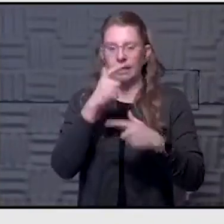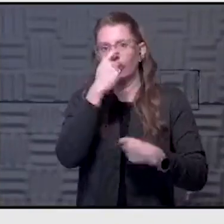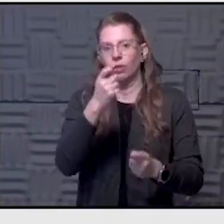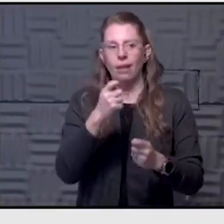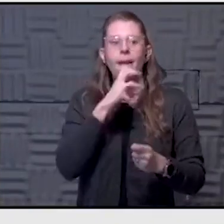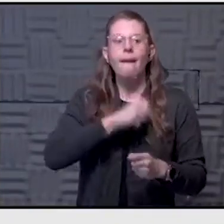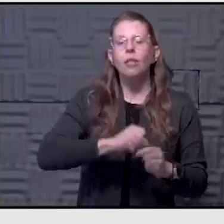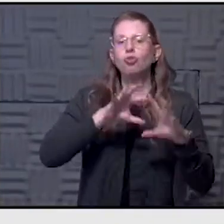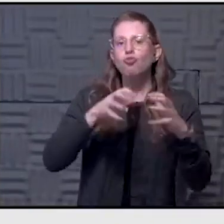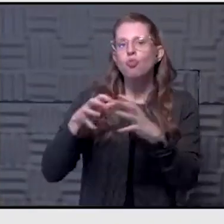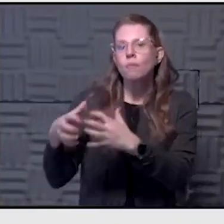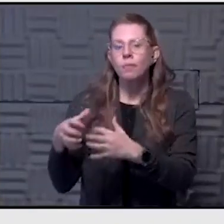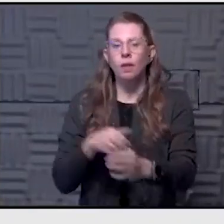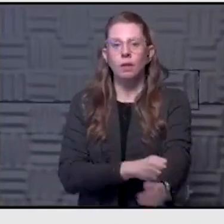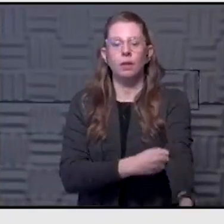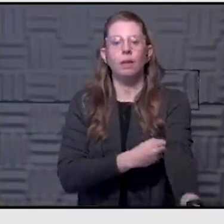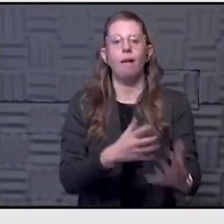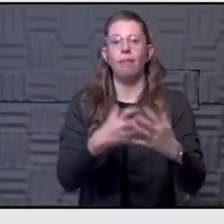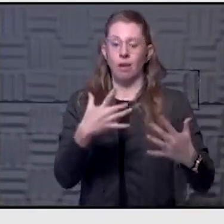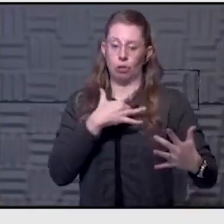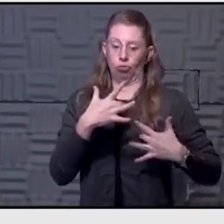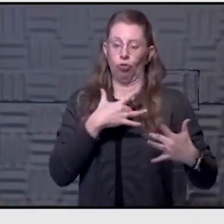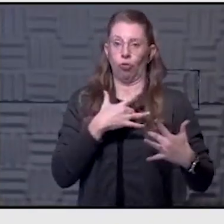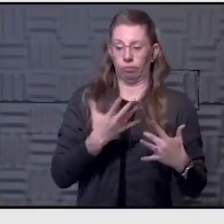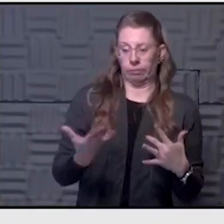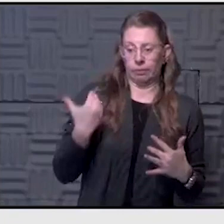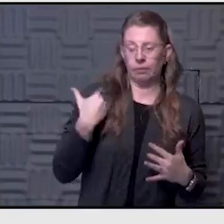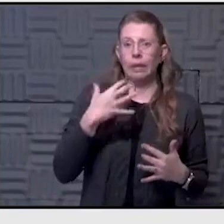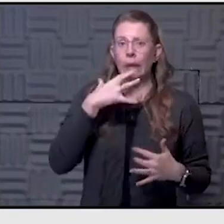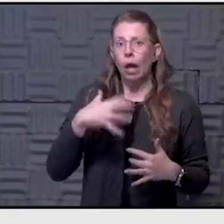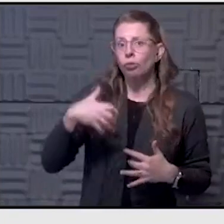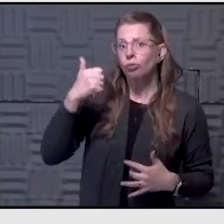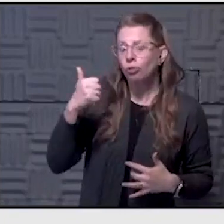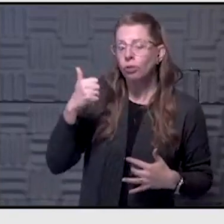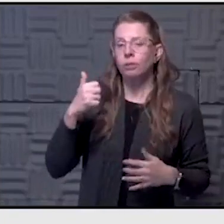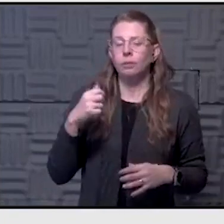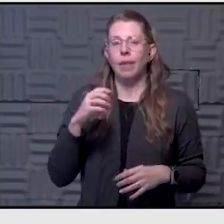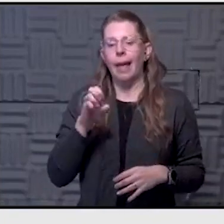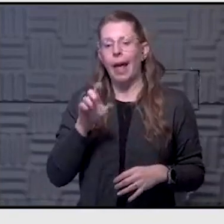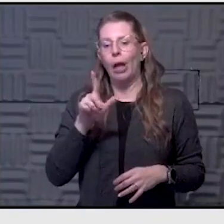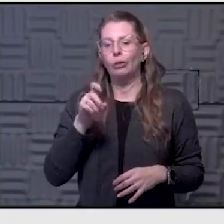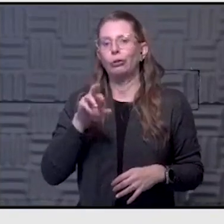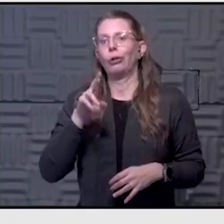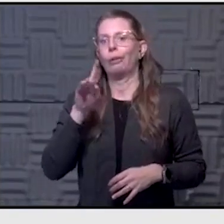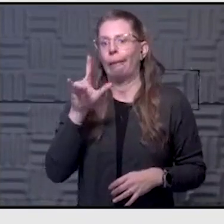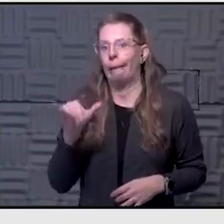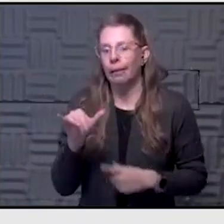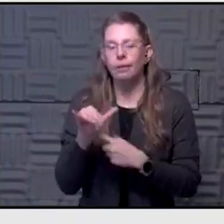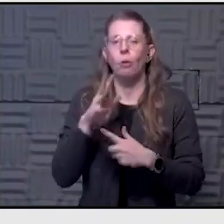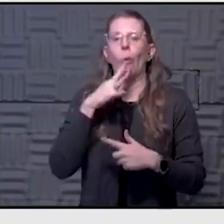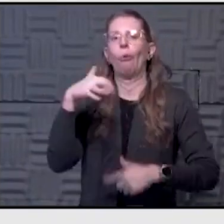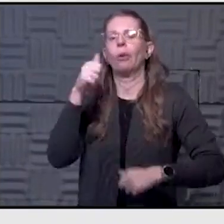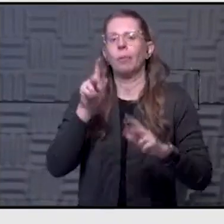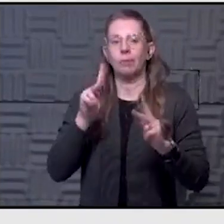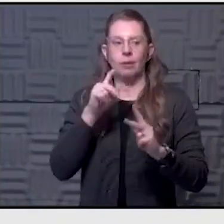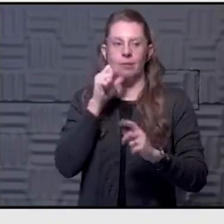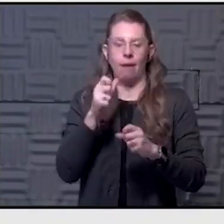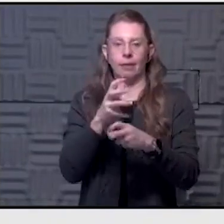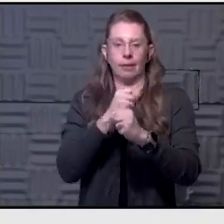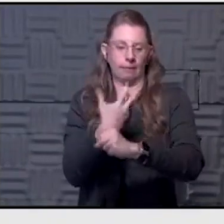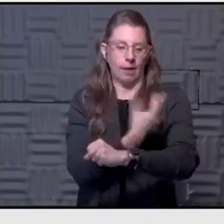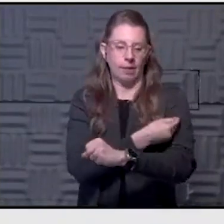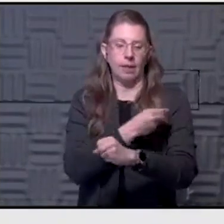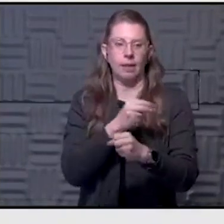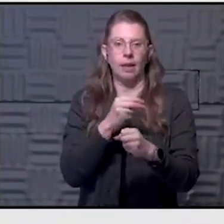group, we had a lot of concern early on that how come the older folks were not getting the vaccine as much as the younger